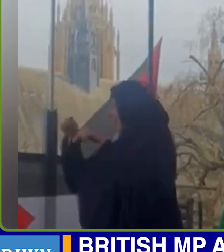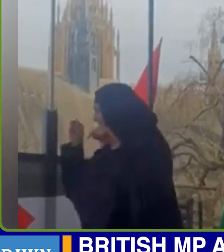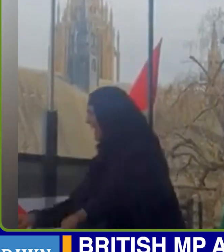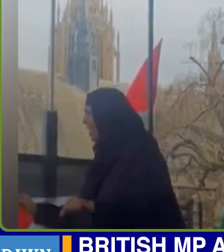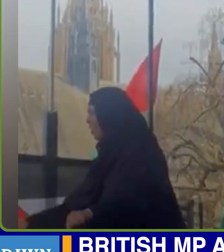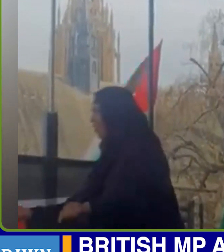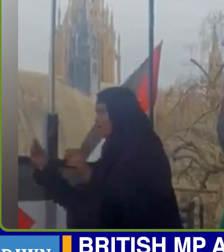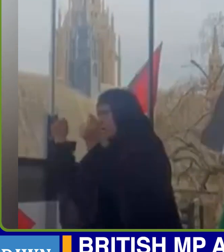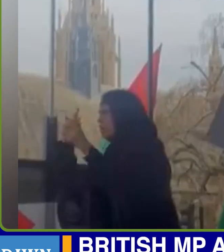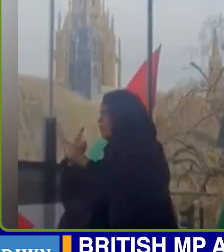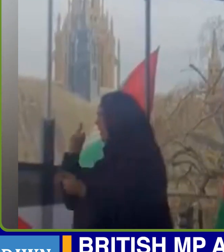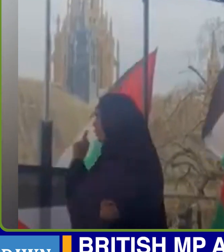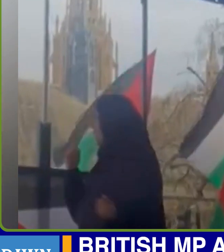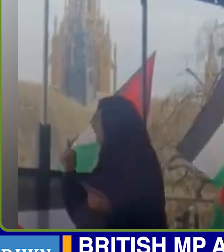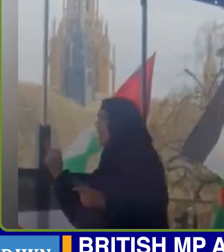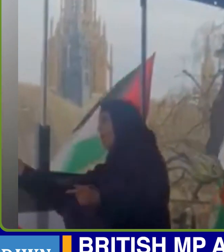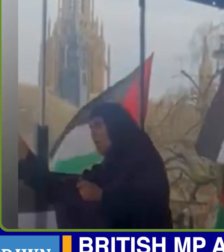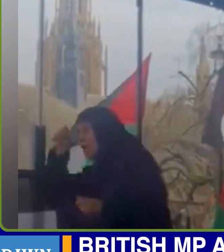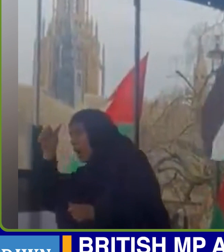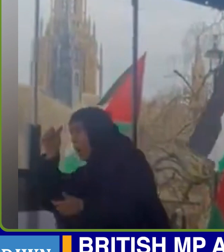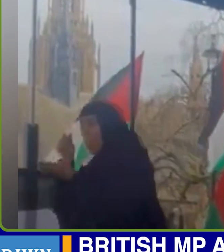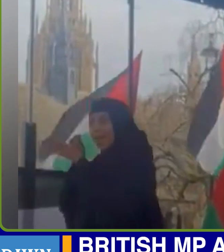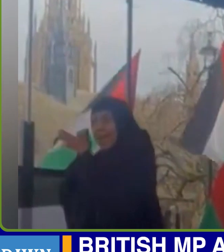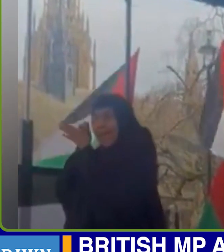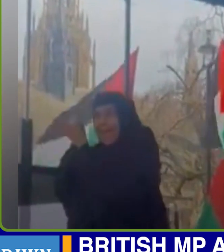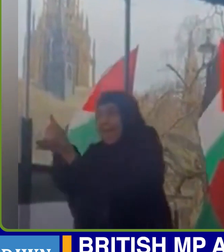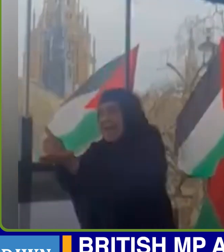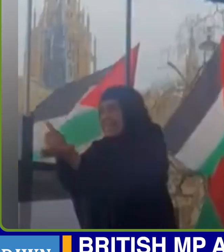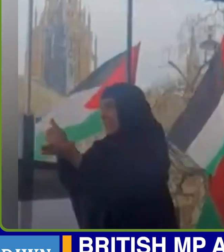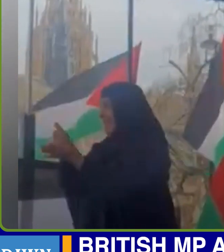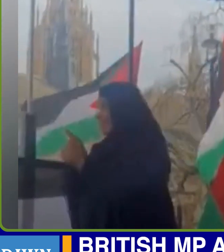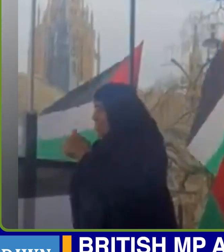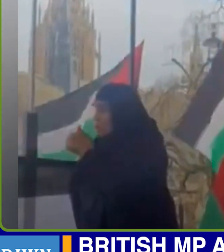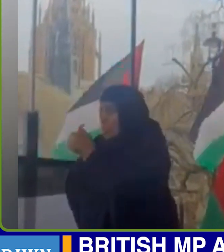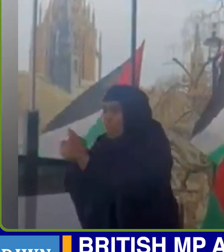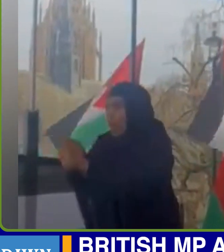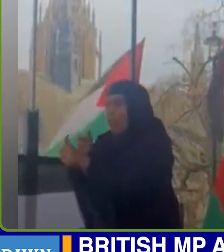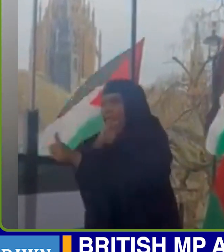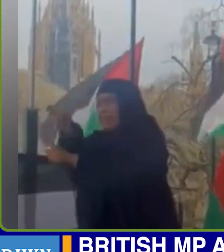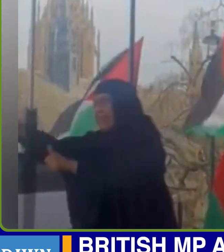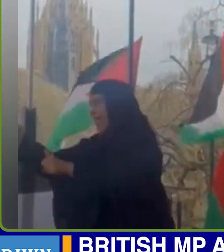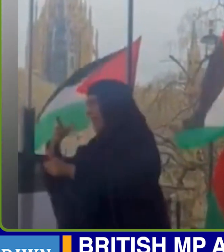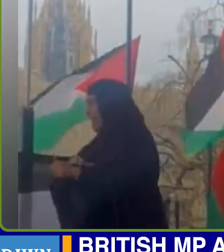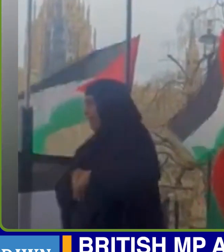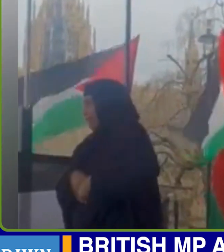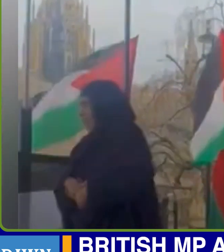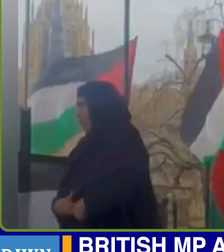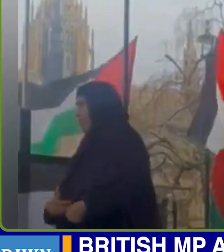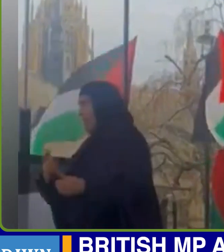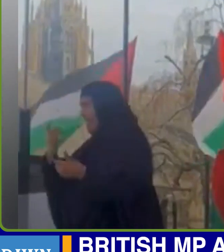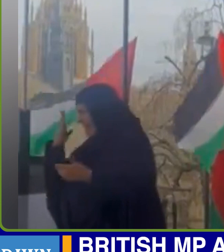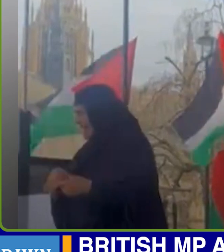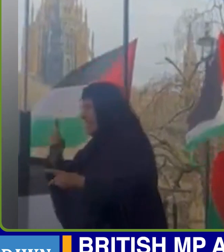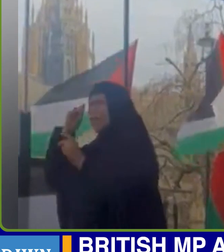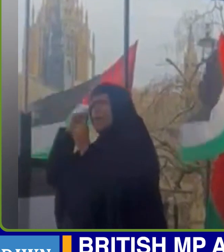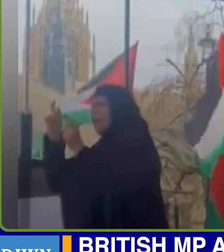And we know that for aid to actually reach those in most desperate need, there needs to be an immediate